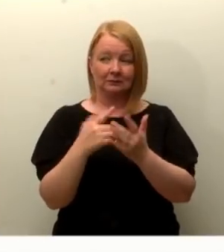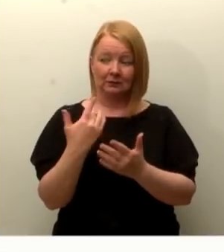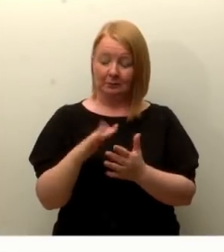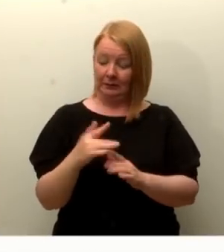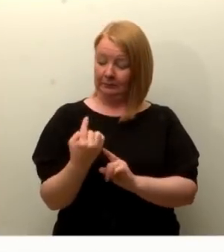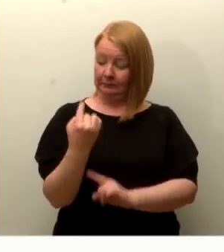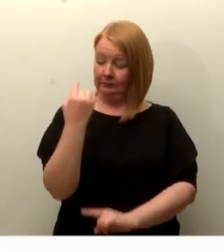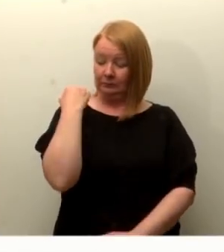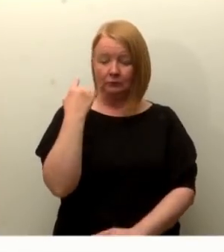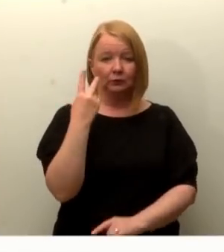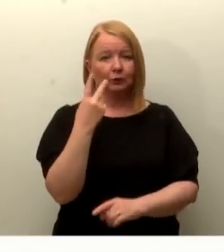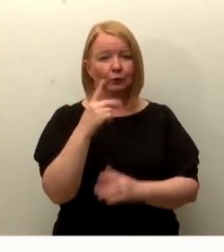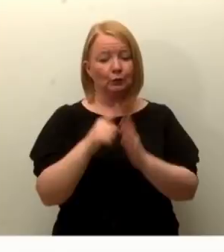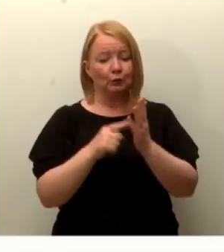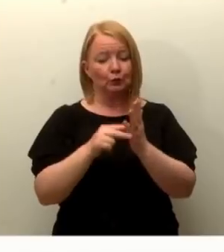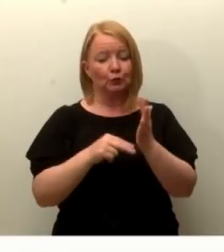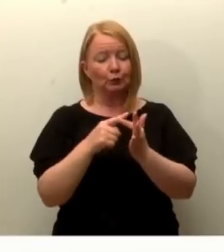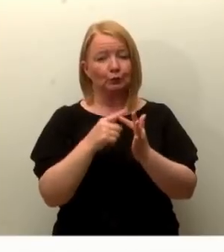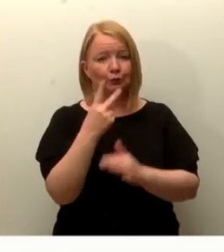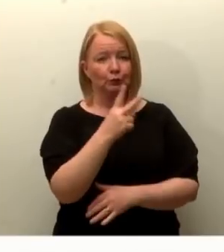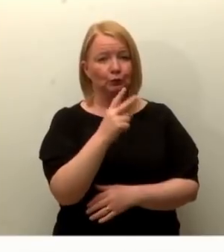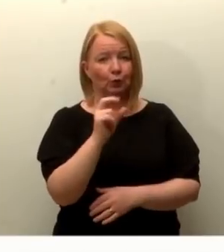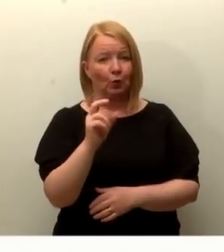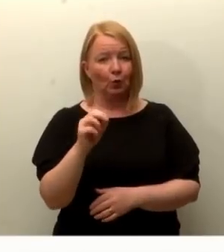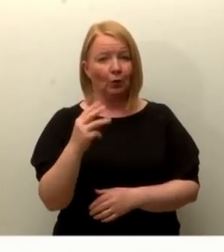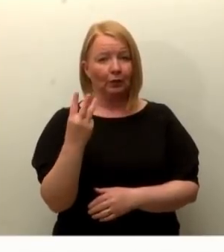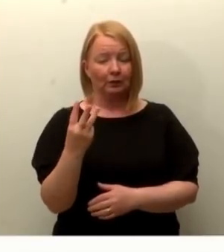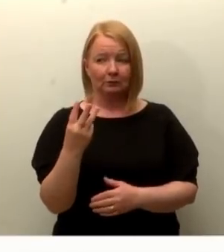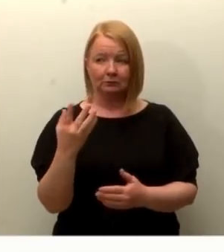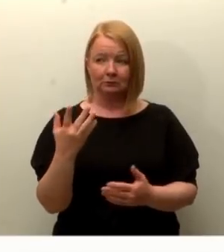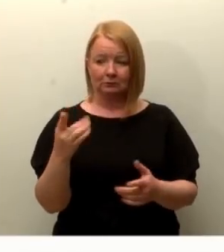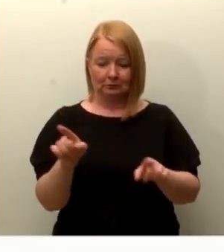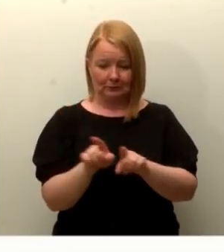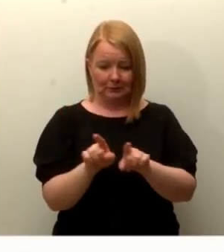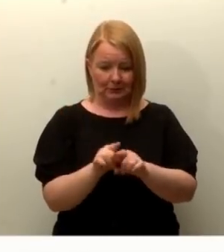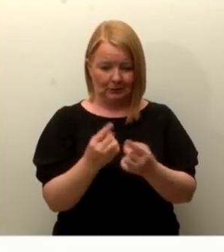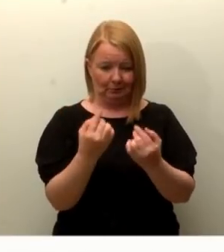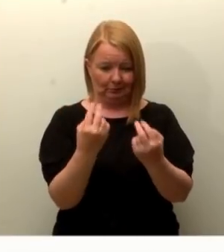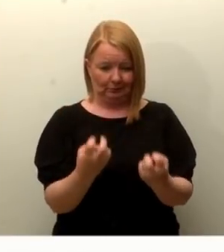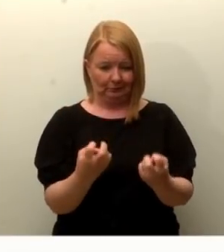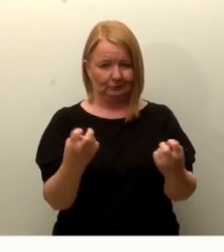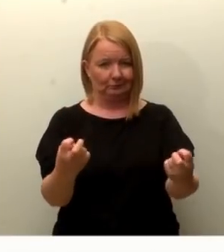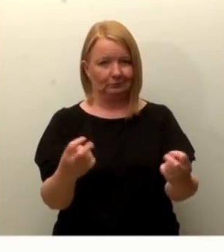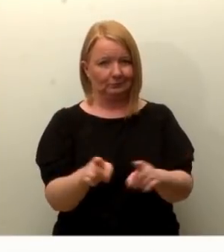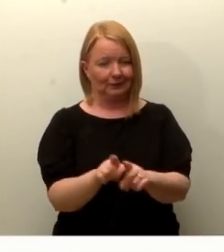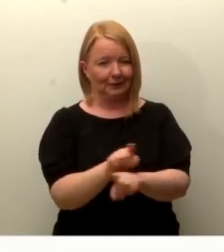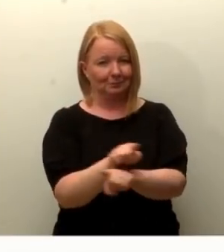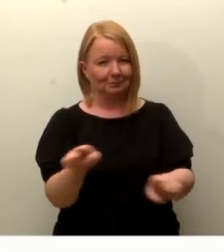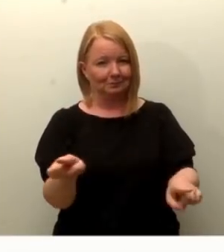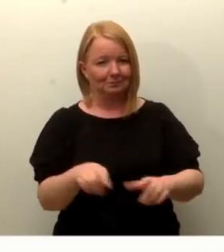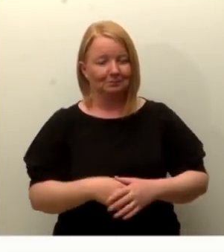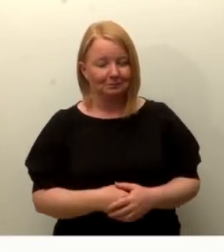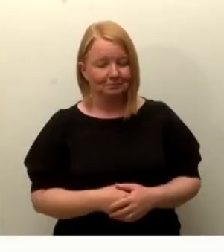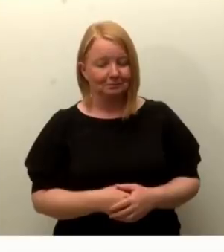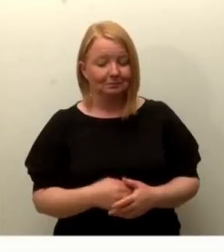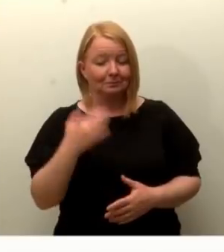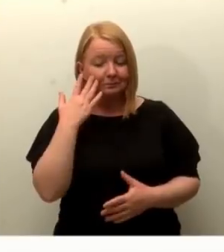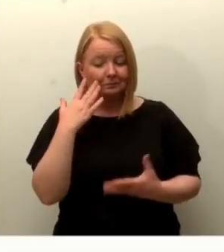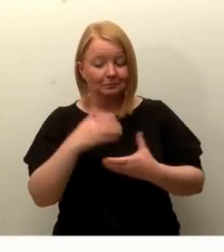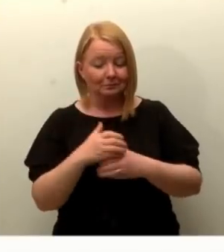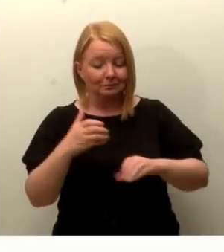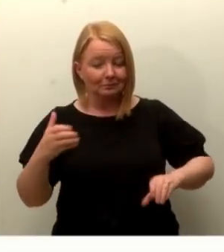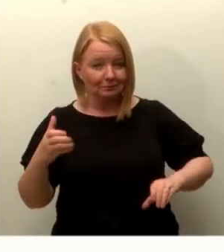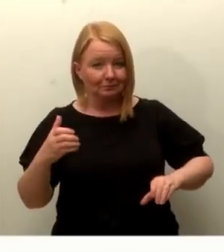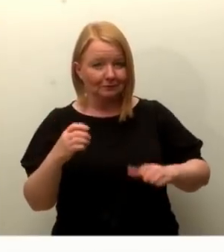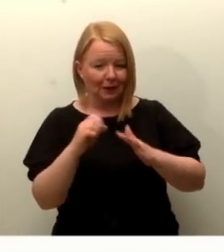June 2003 was sitting where you are now sitting. After graduating, Parag, with